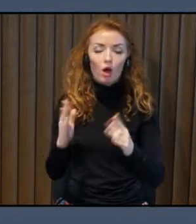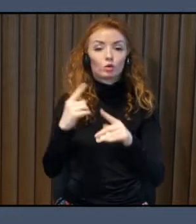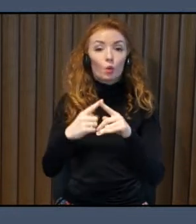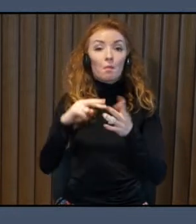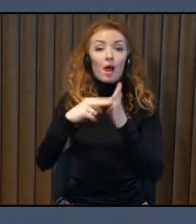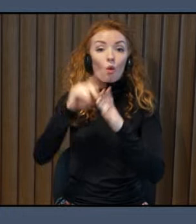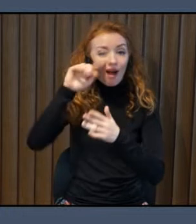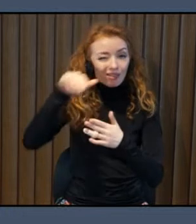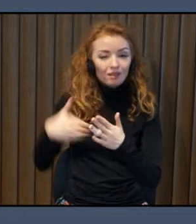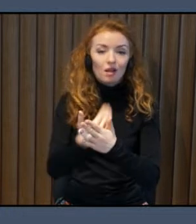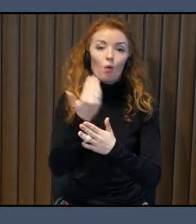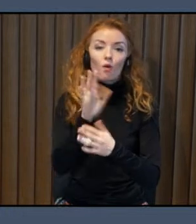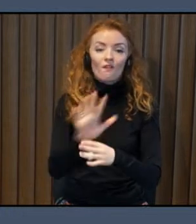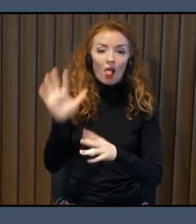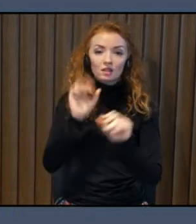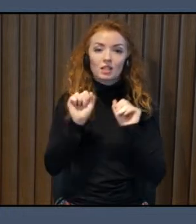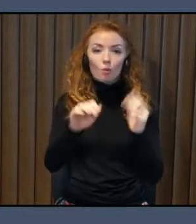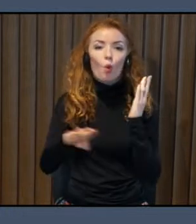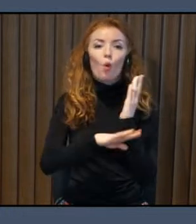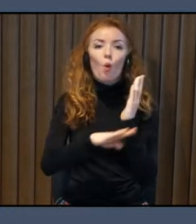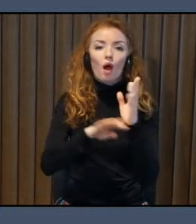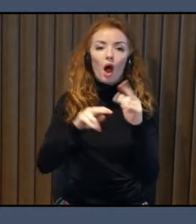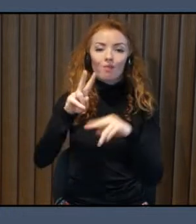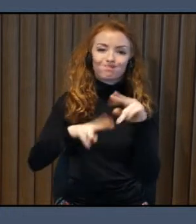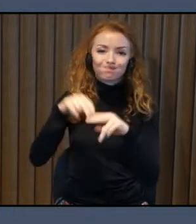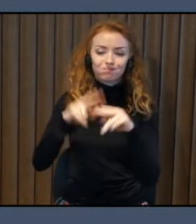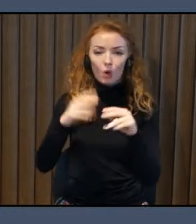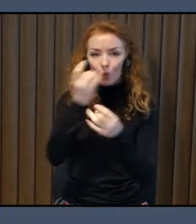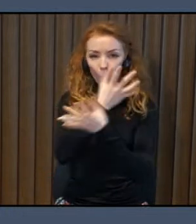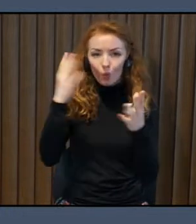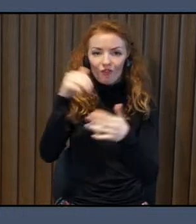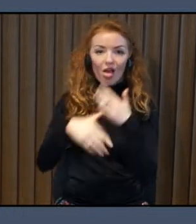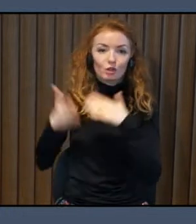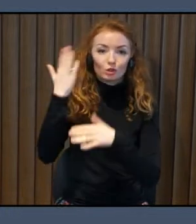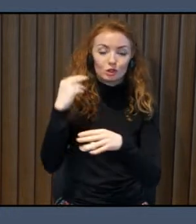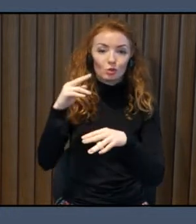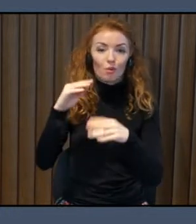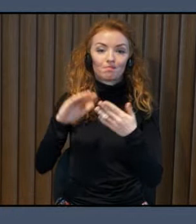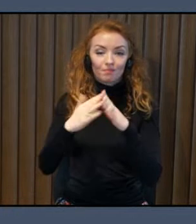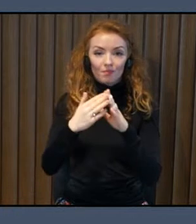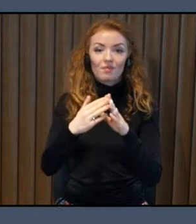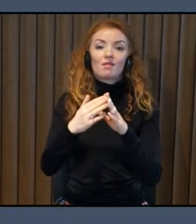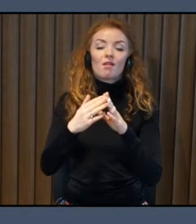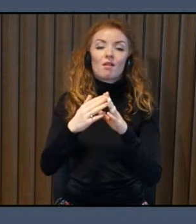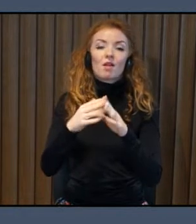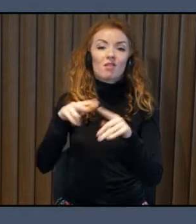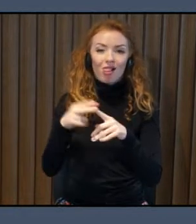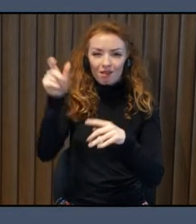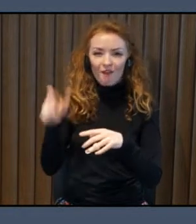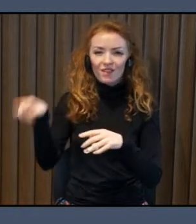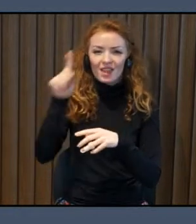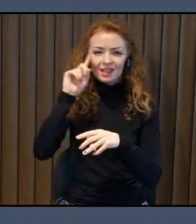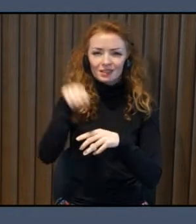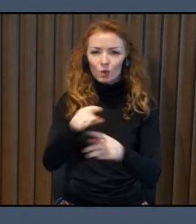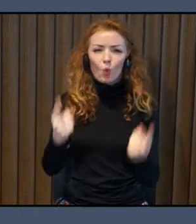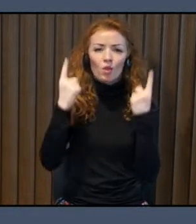a project to renew the cultural historic object in